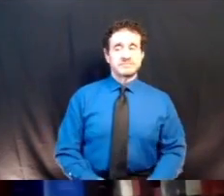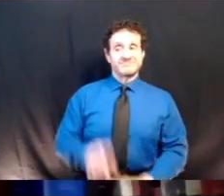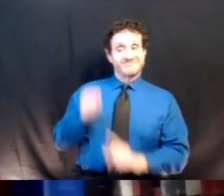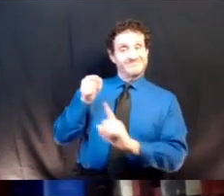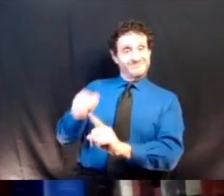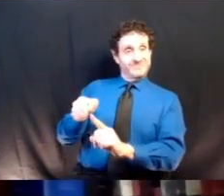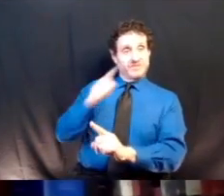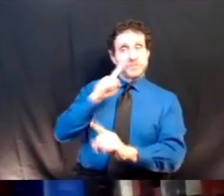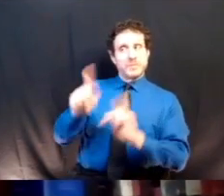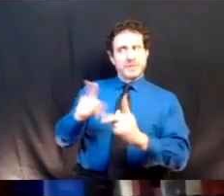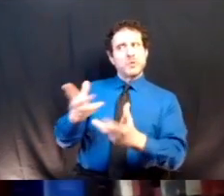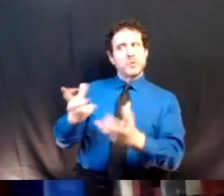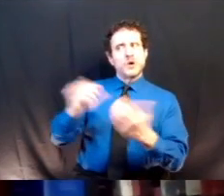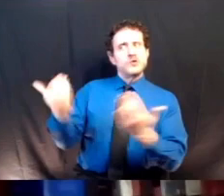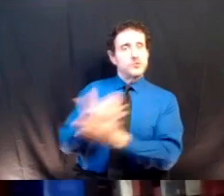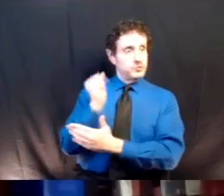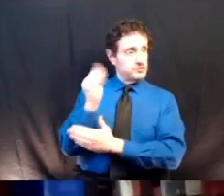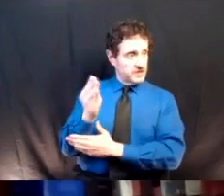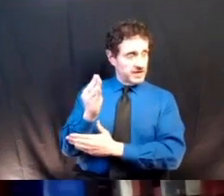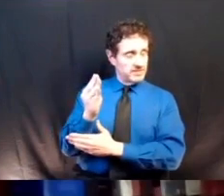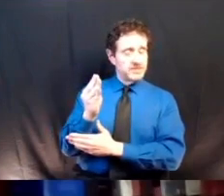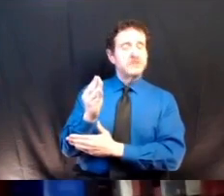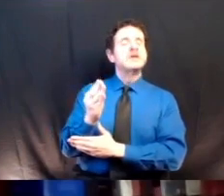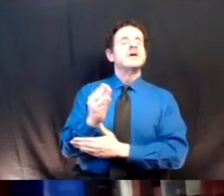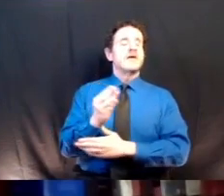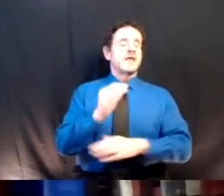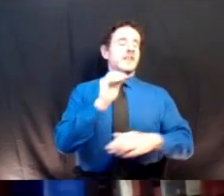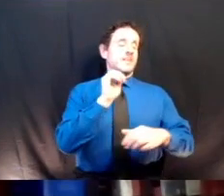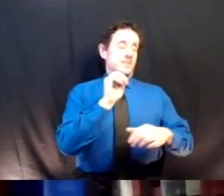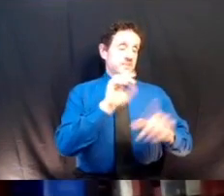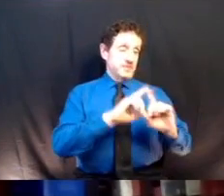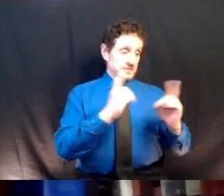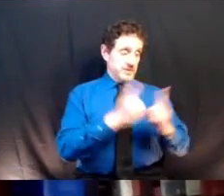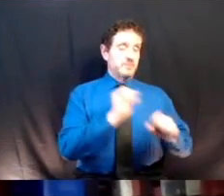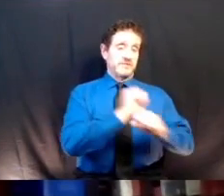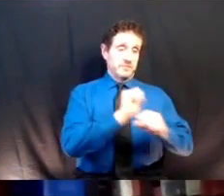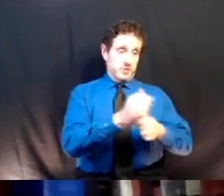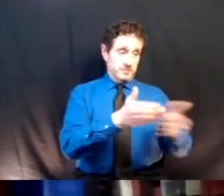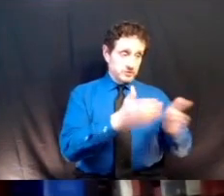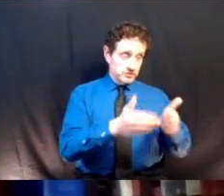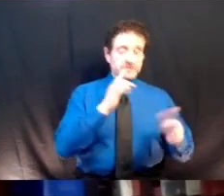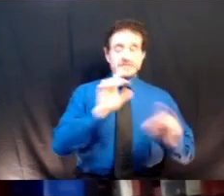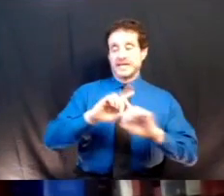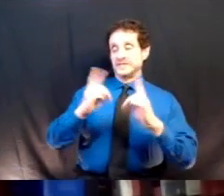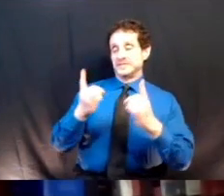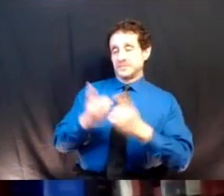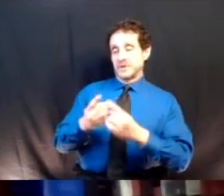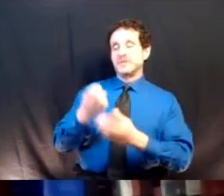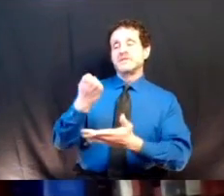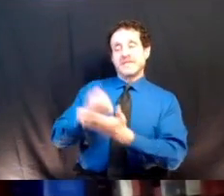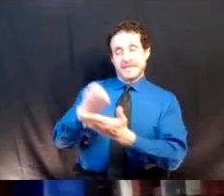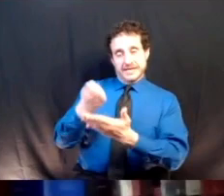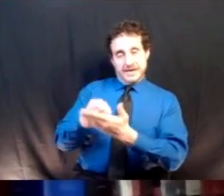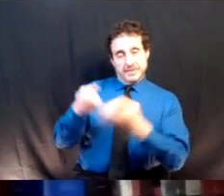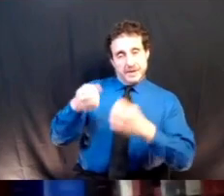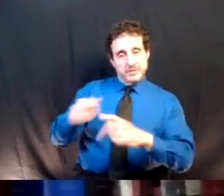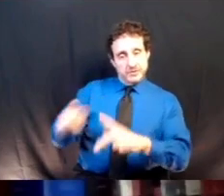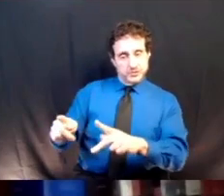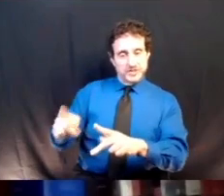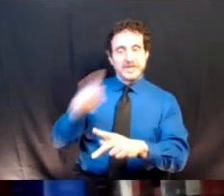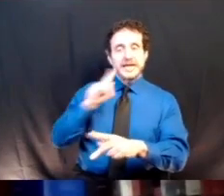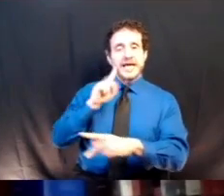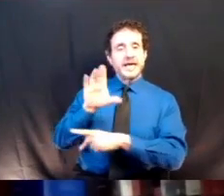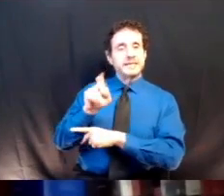of Employment Services and the Department of Commerce and Economic Opportunity have joined forces to launch a new